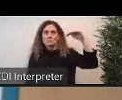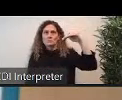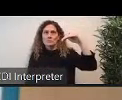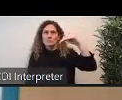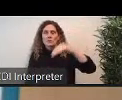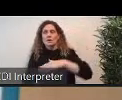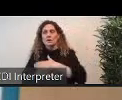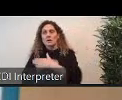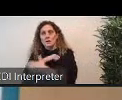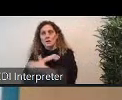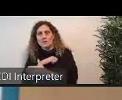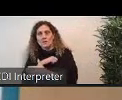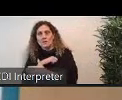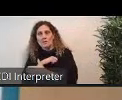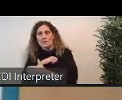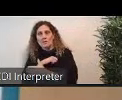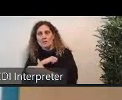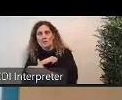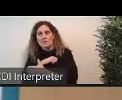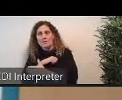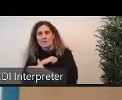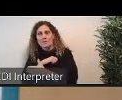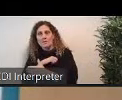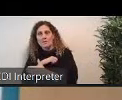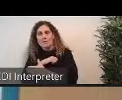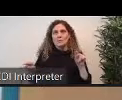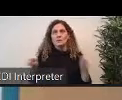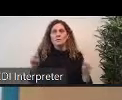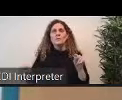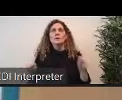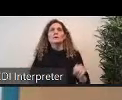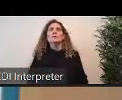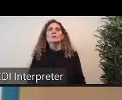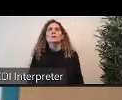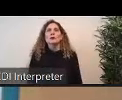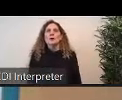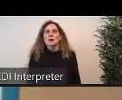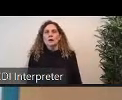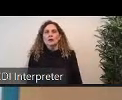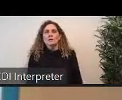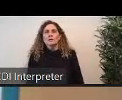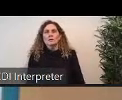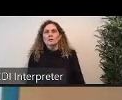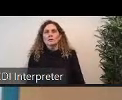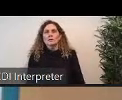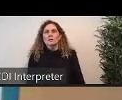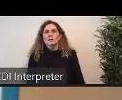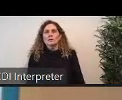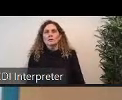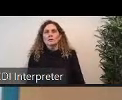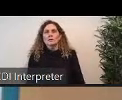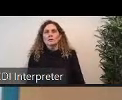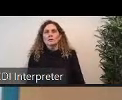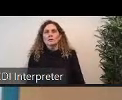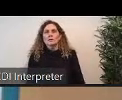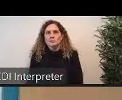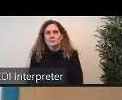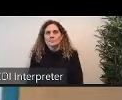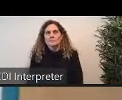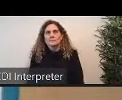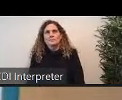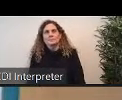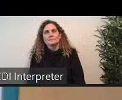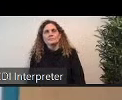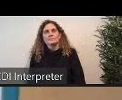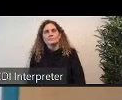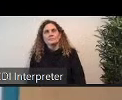of Milwaukee. And in addition, we see that same slow, steady decrease consistent for our school